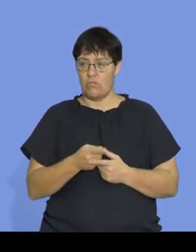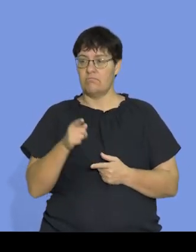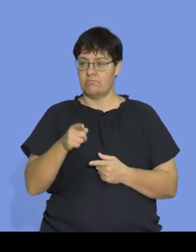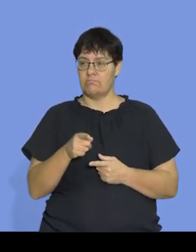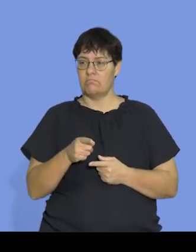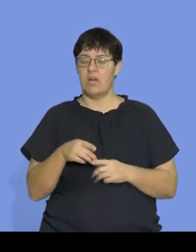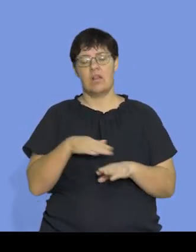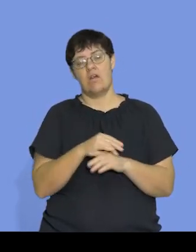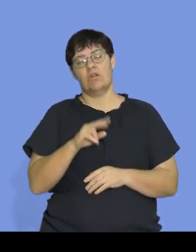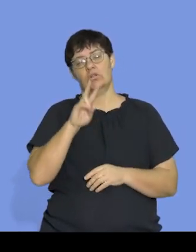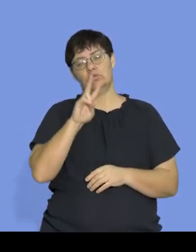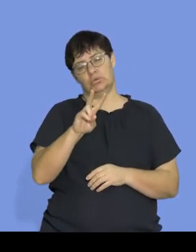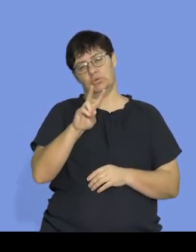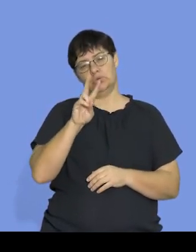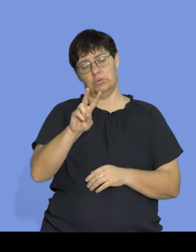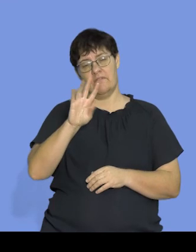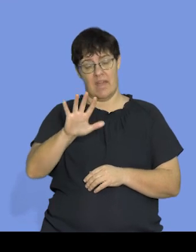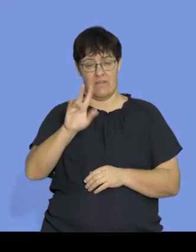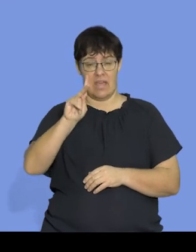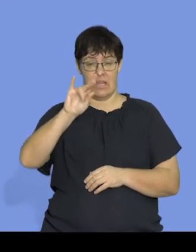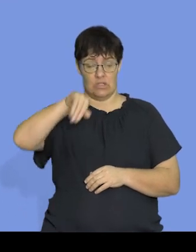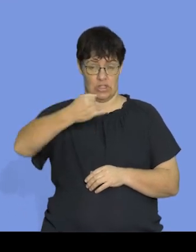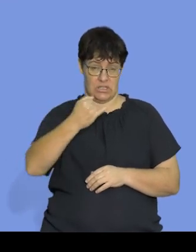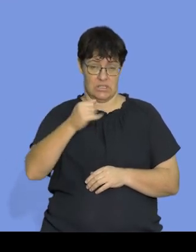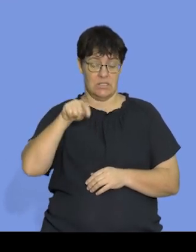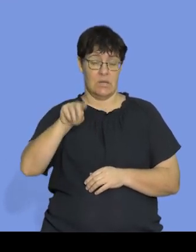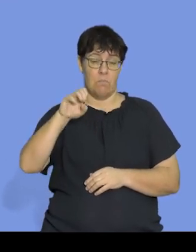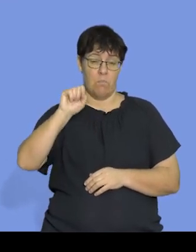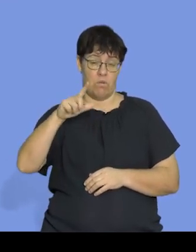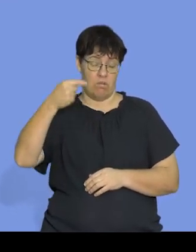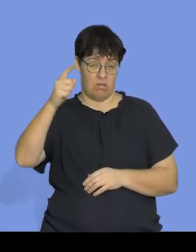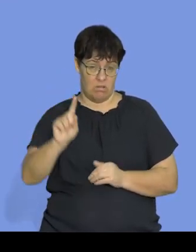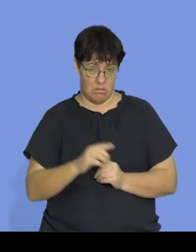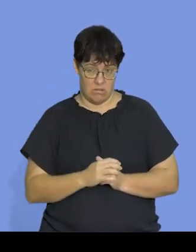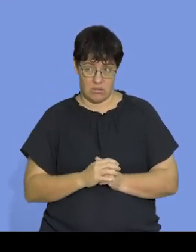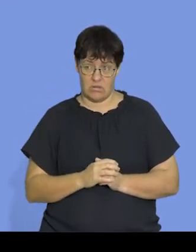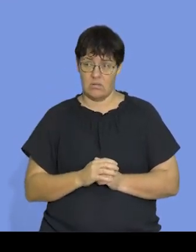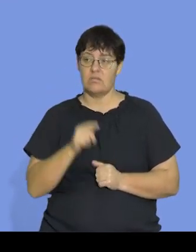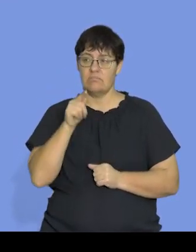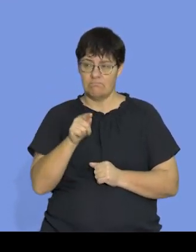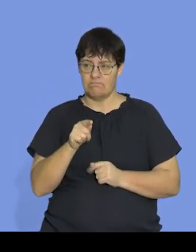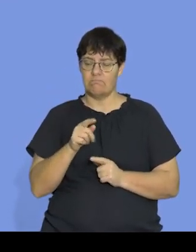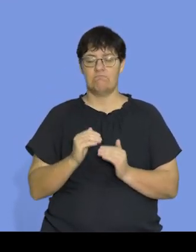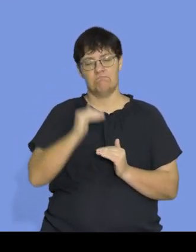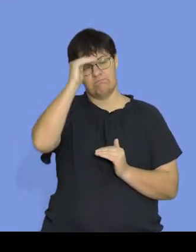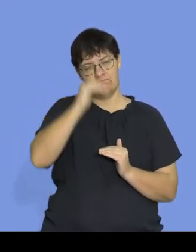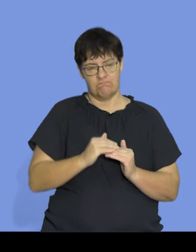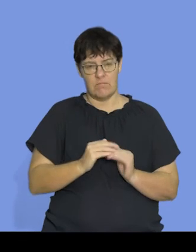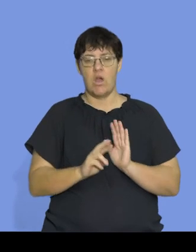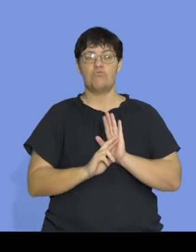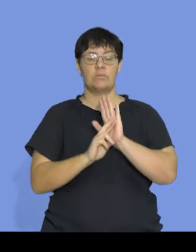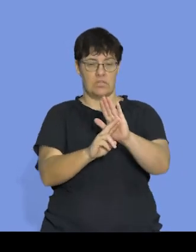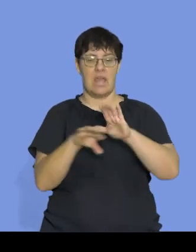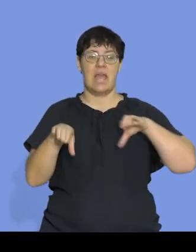energy of 225 kilojoules per mole. So this interval to the activation complex actually represents our